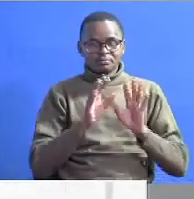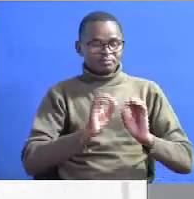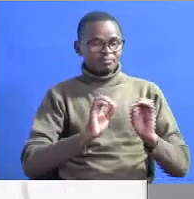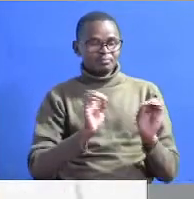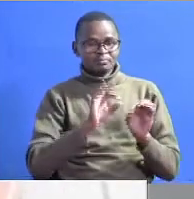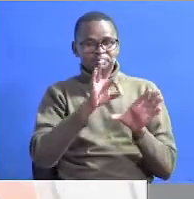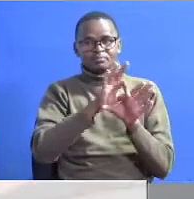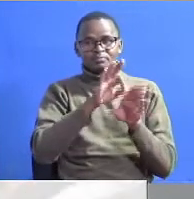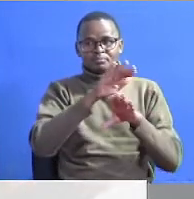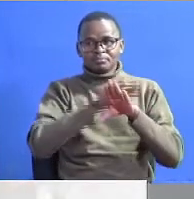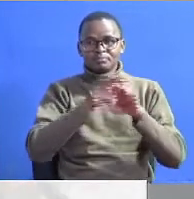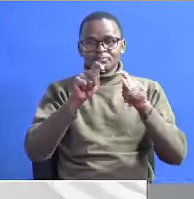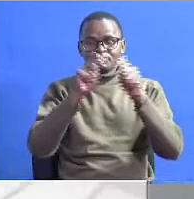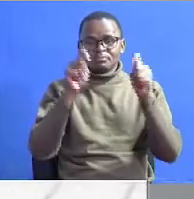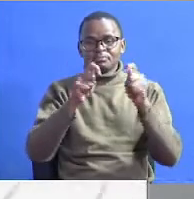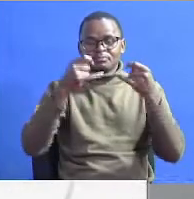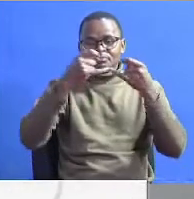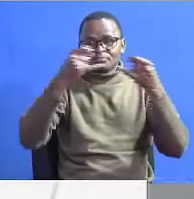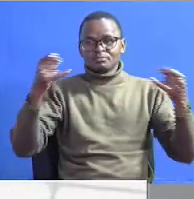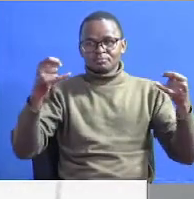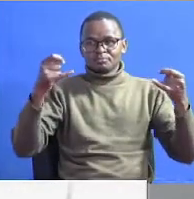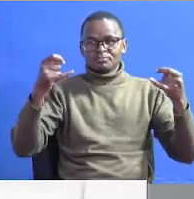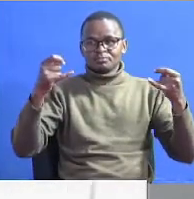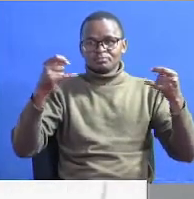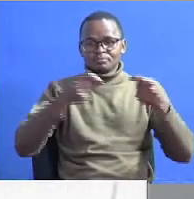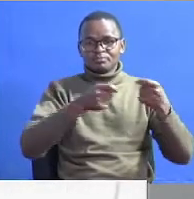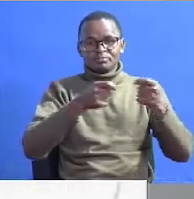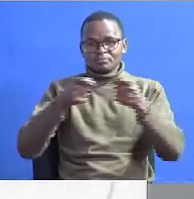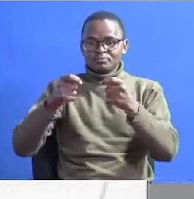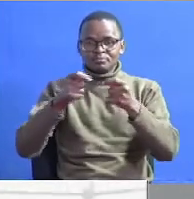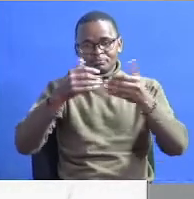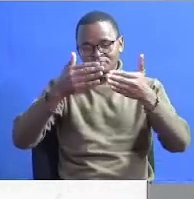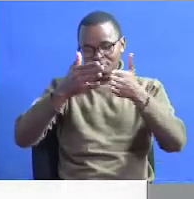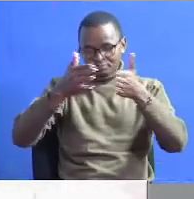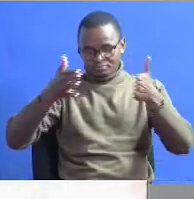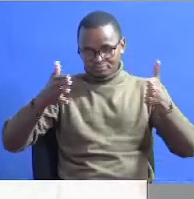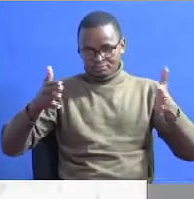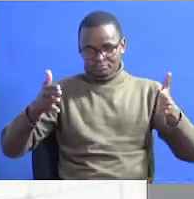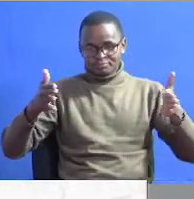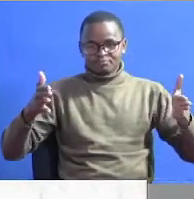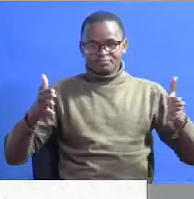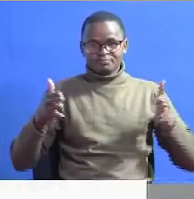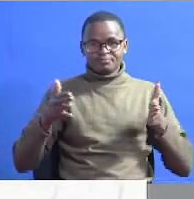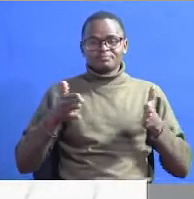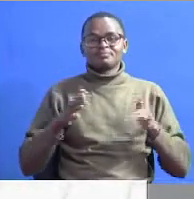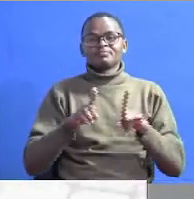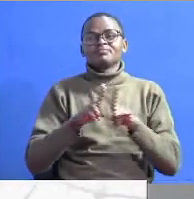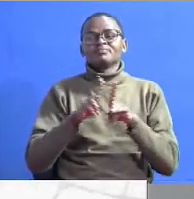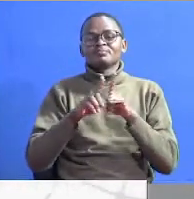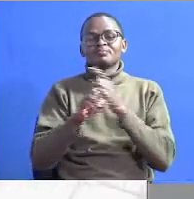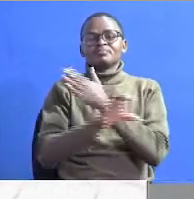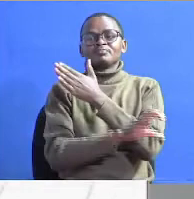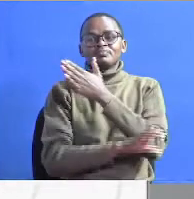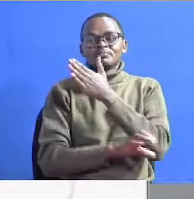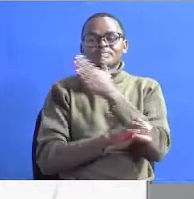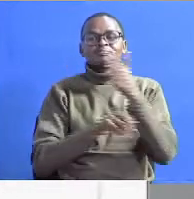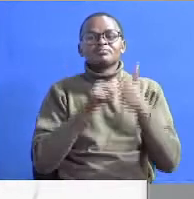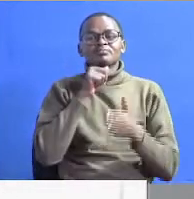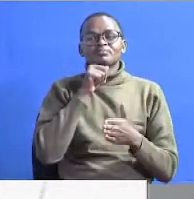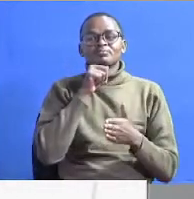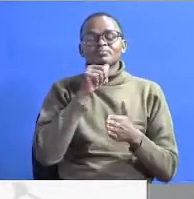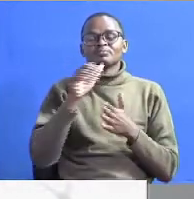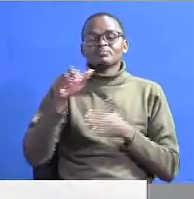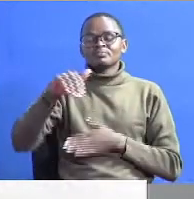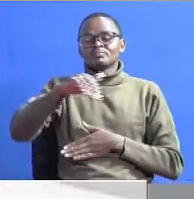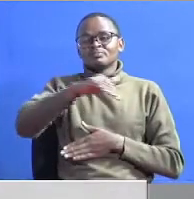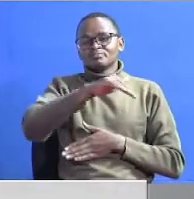longer voting on tribal lines. They are trying to align themselves as a country, not as a